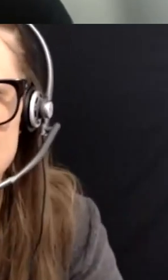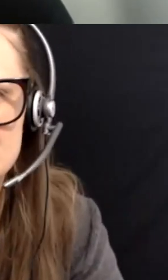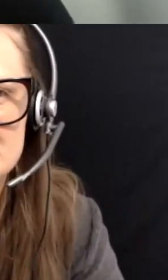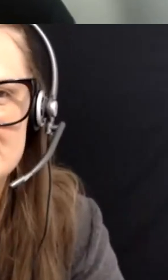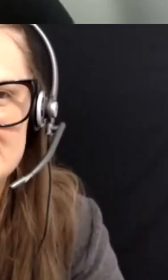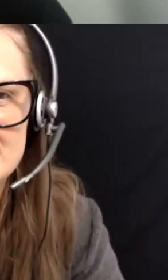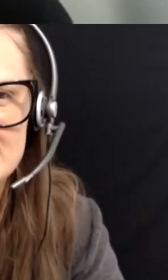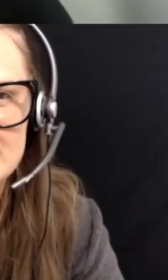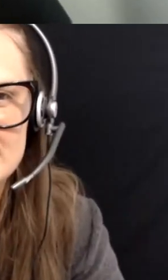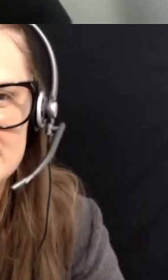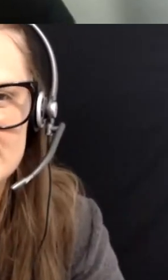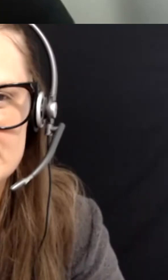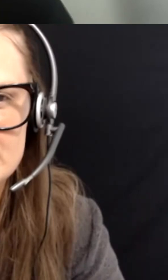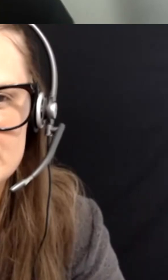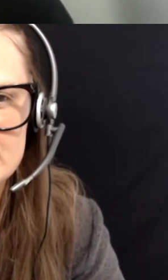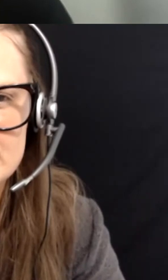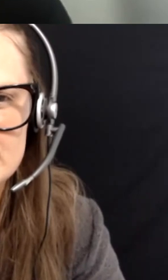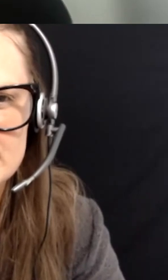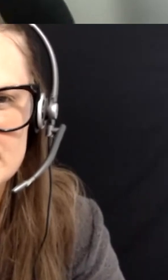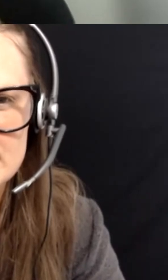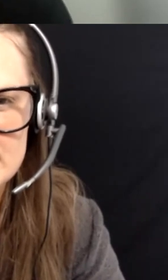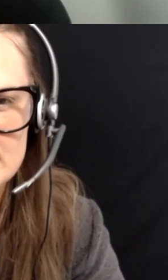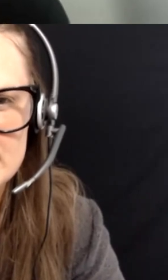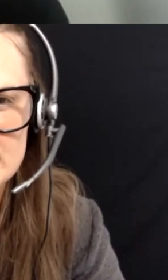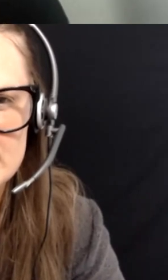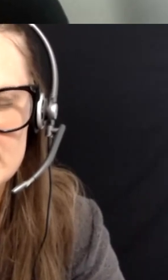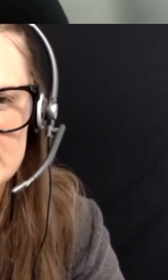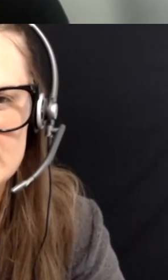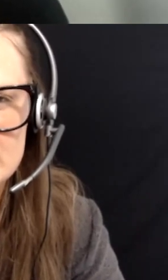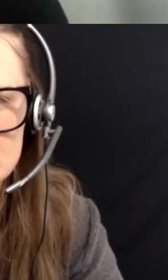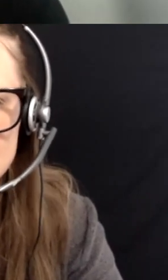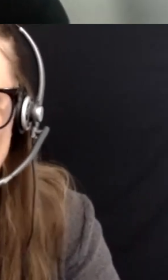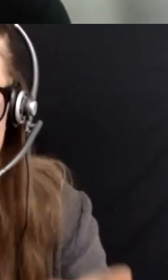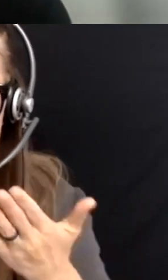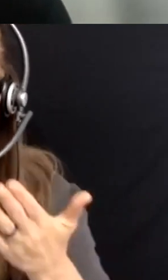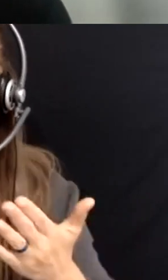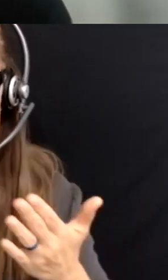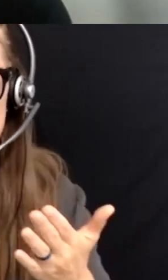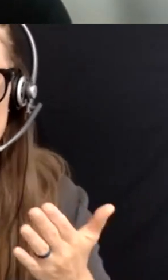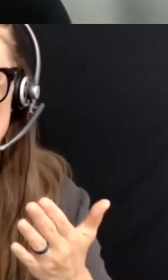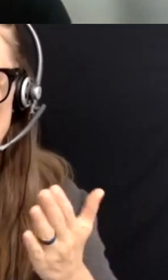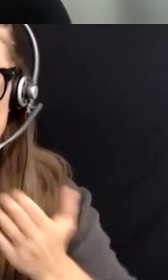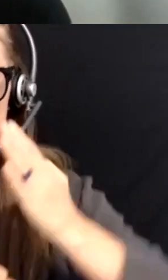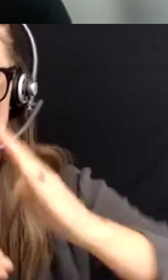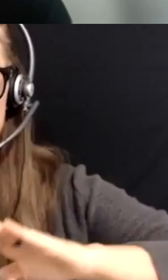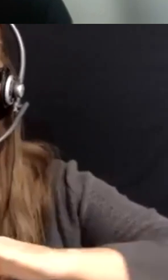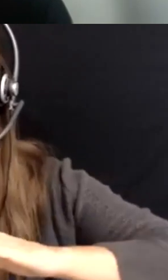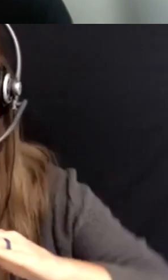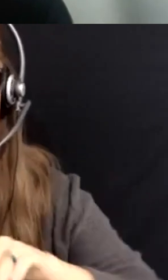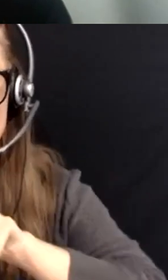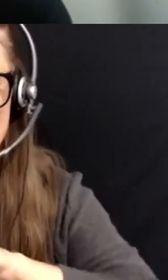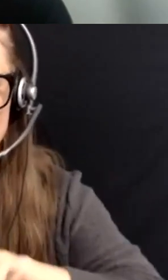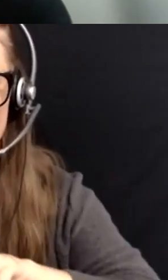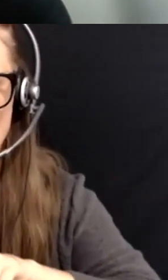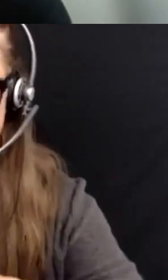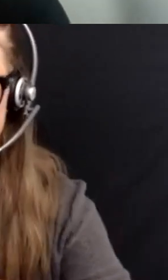occasionally you might see me doing karate moves. I'm testing for my black belt tests in